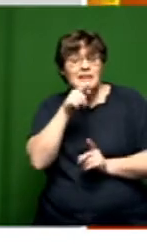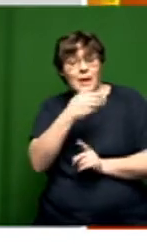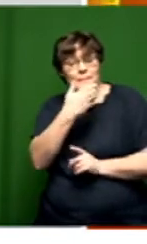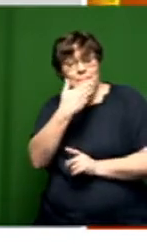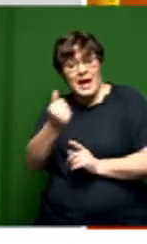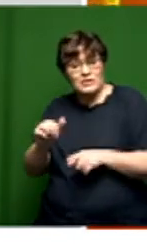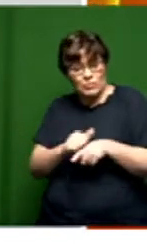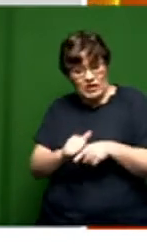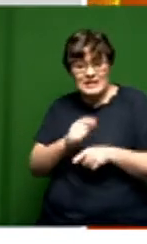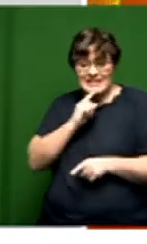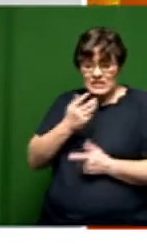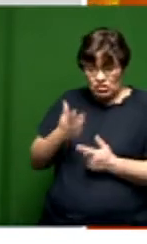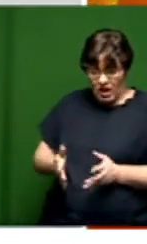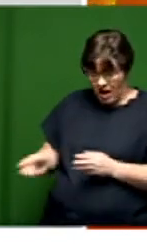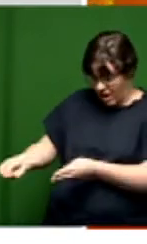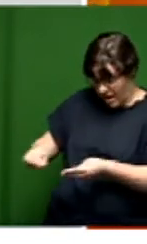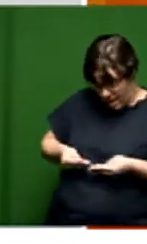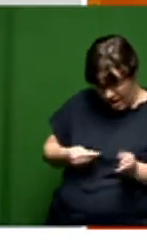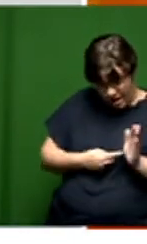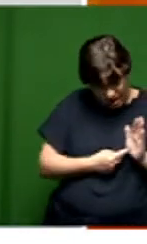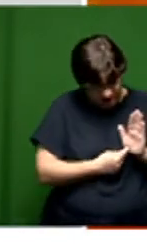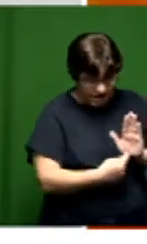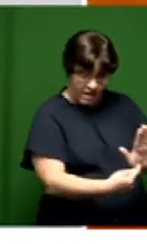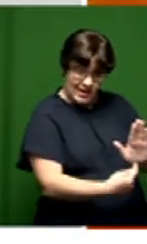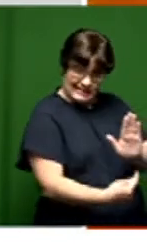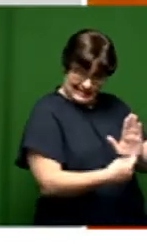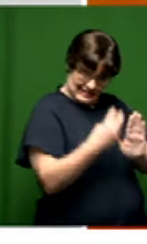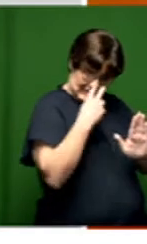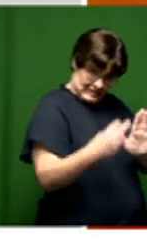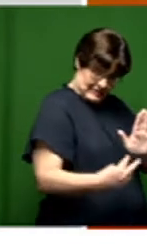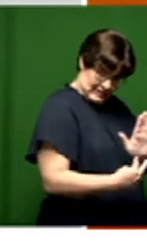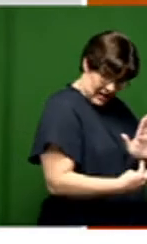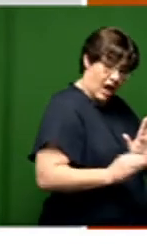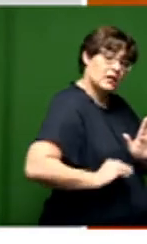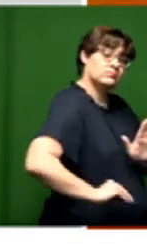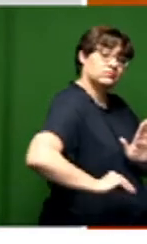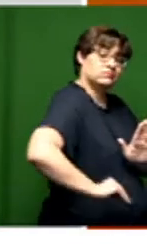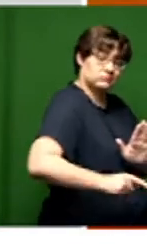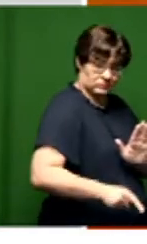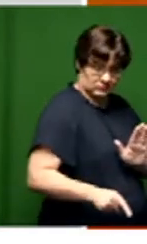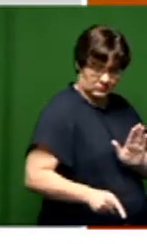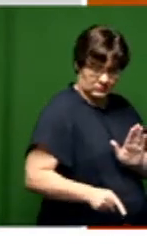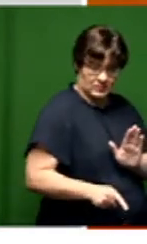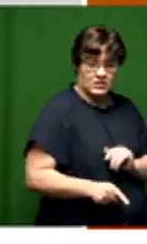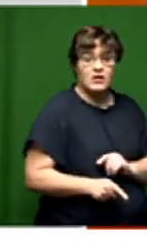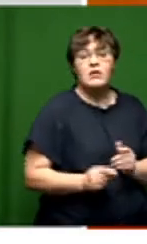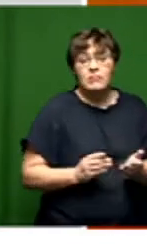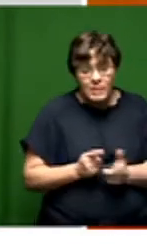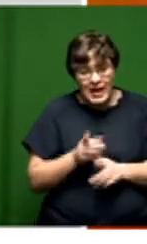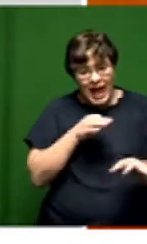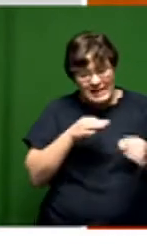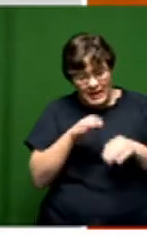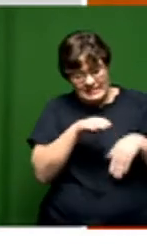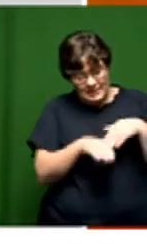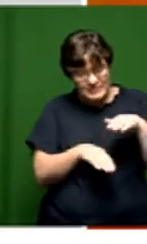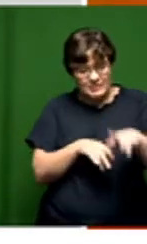that teachers can take the kids, the adolescent and girls and boys through